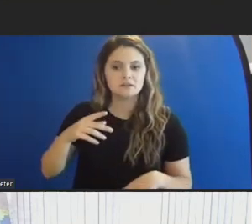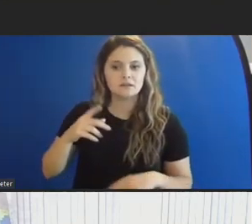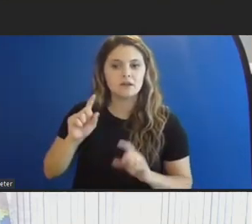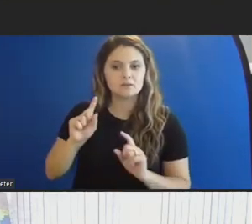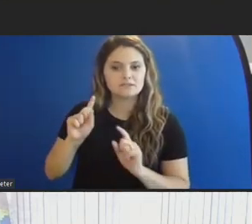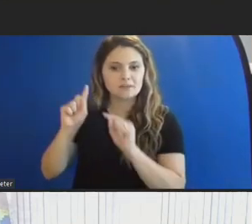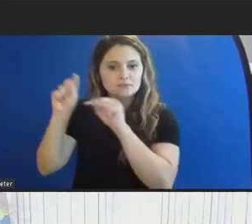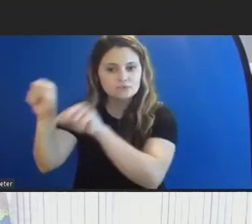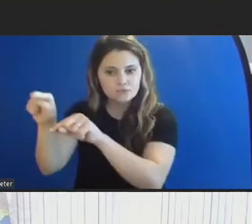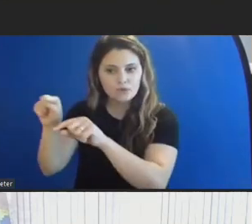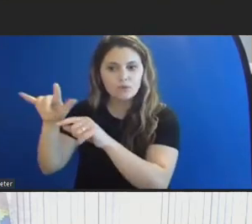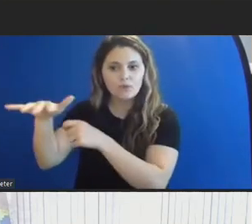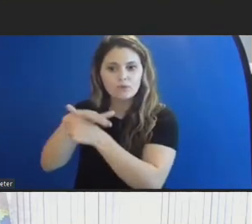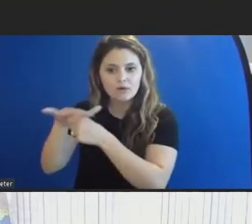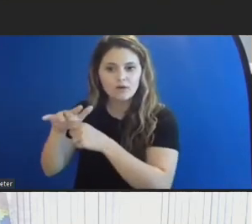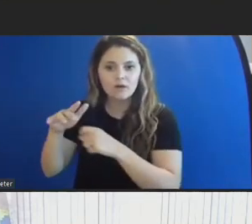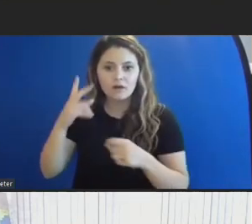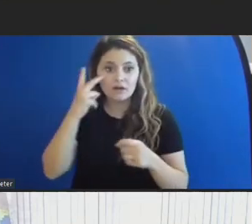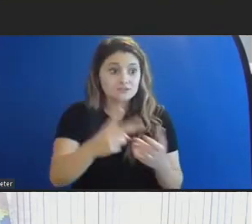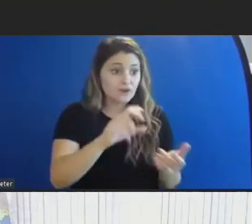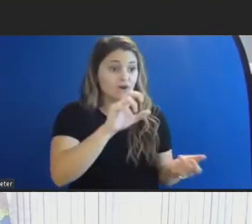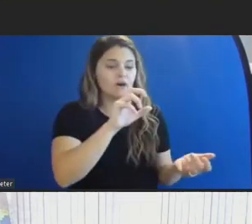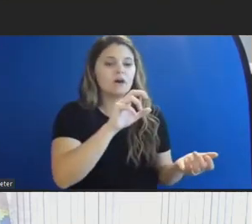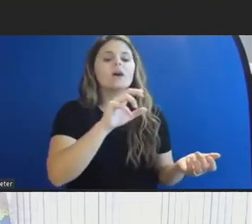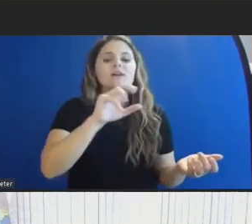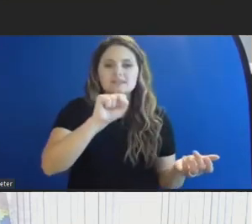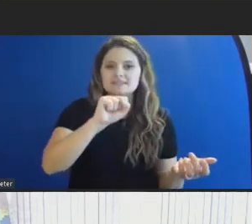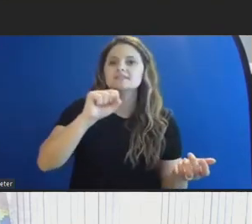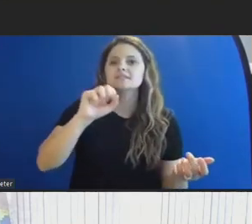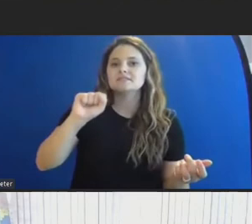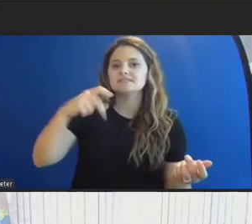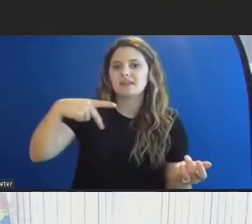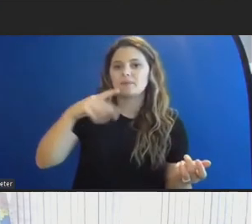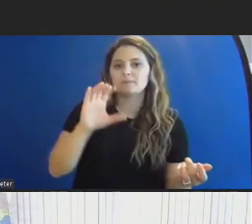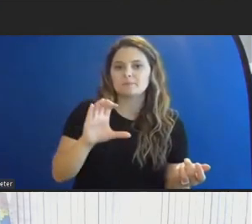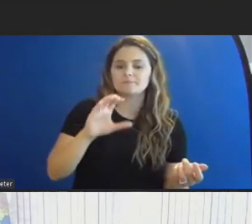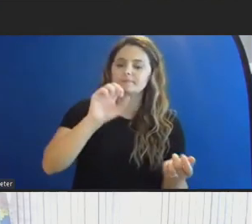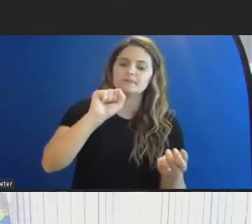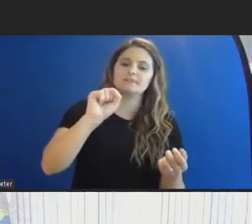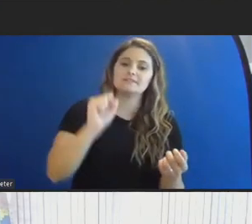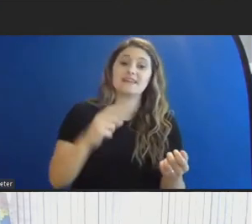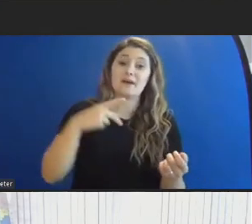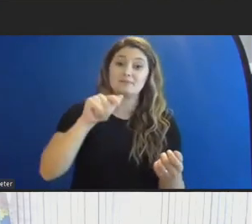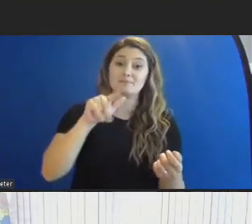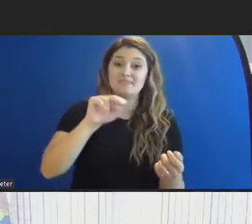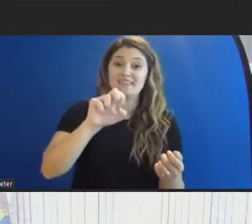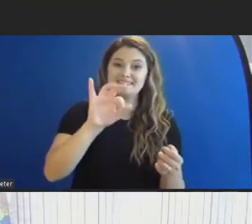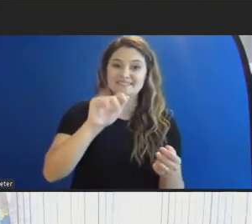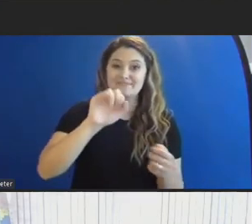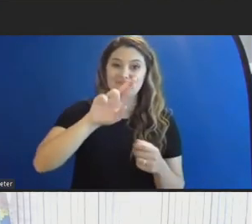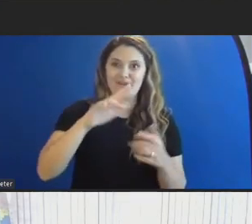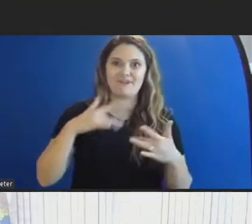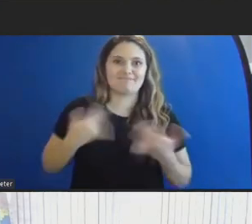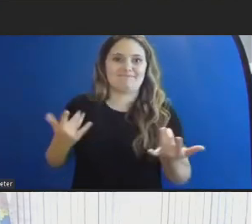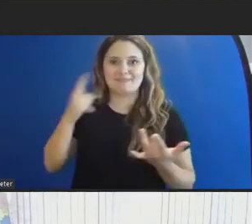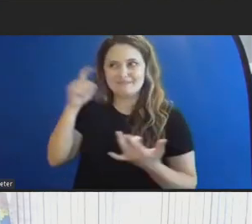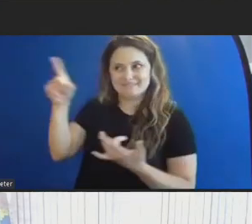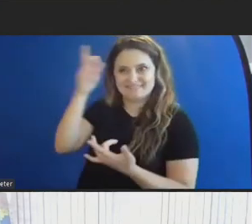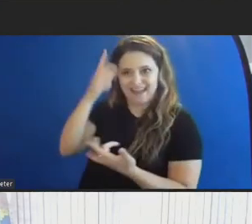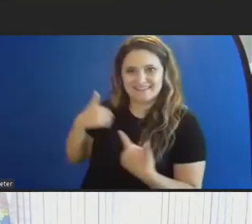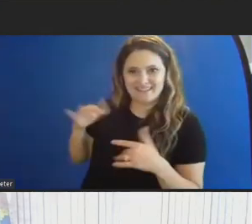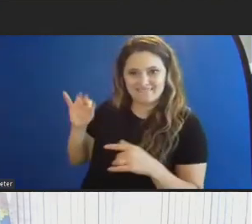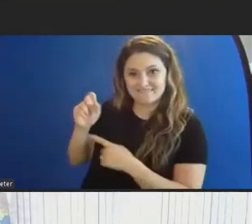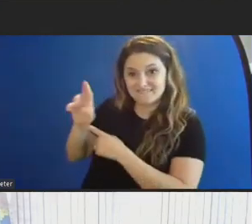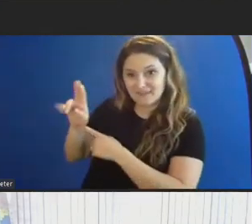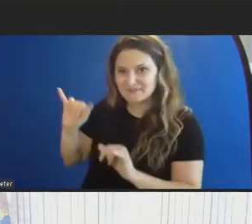when I moved to Lubbock and saw there was a South Plains fair, I was so thankful for that. It's a little bit of home. My question is, what